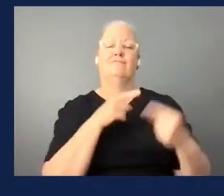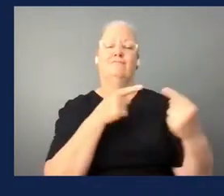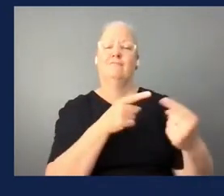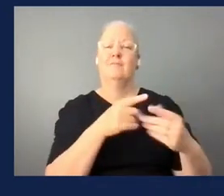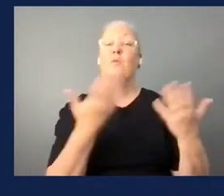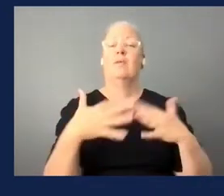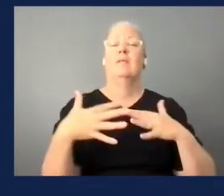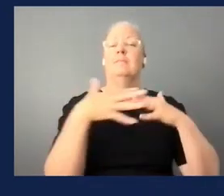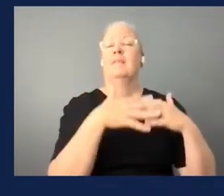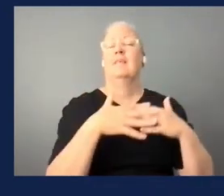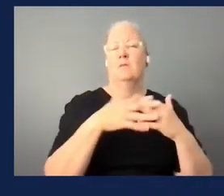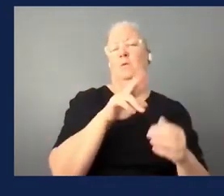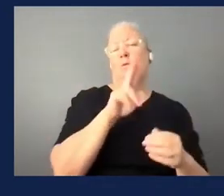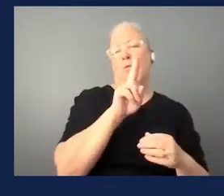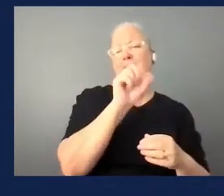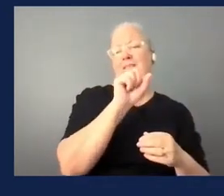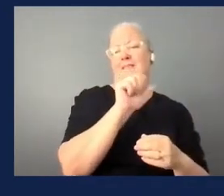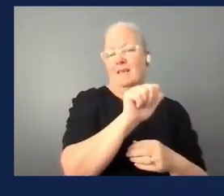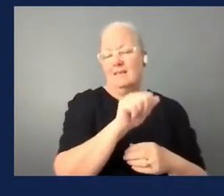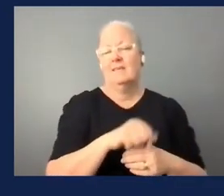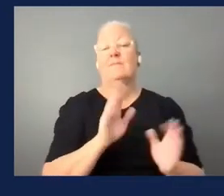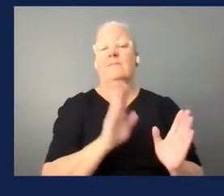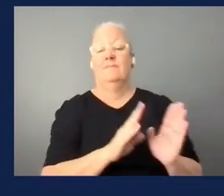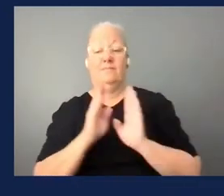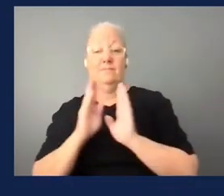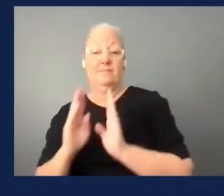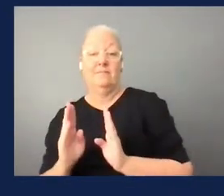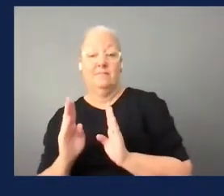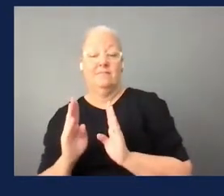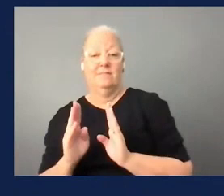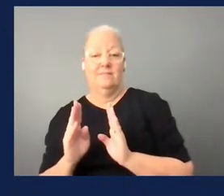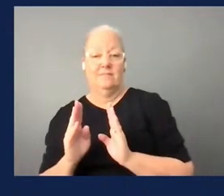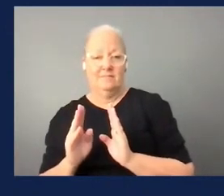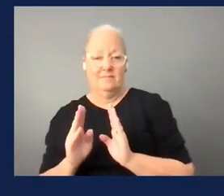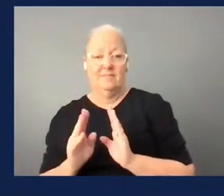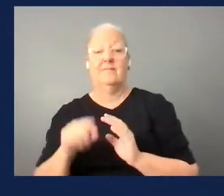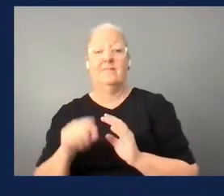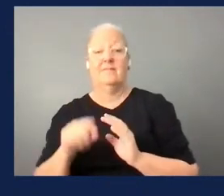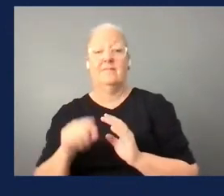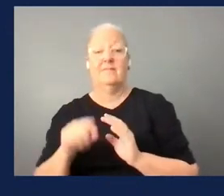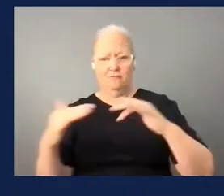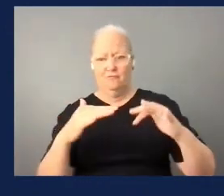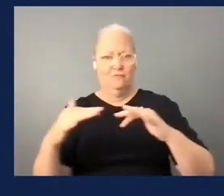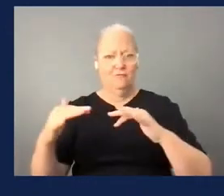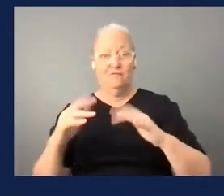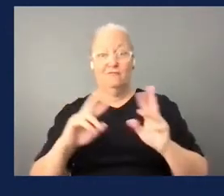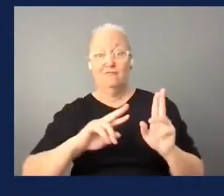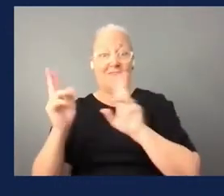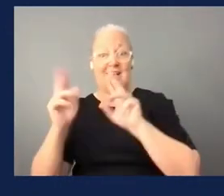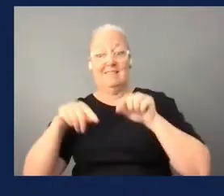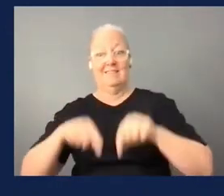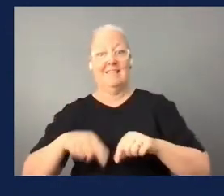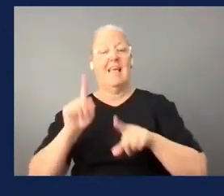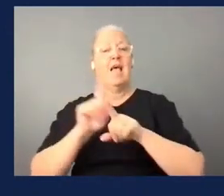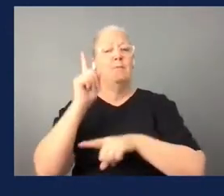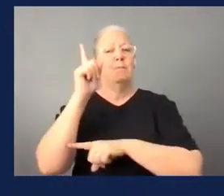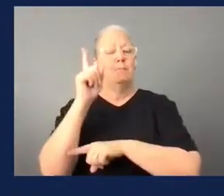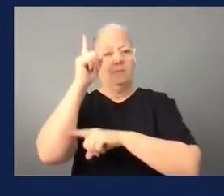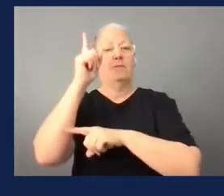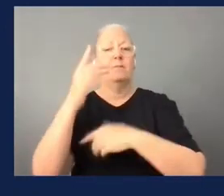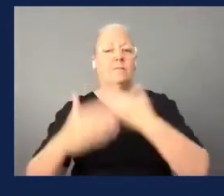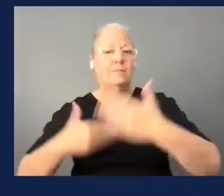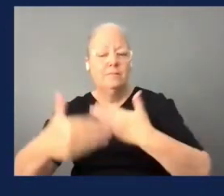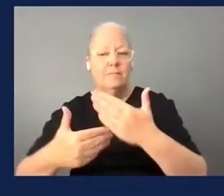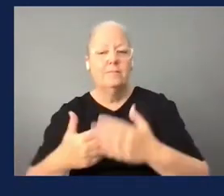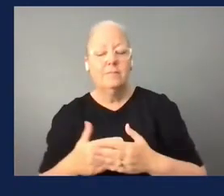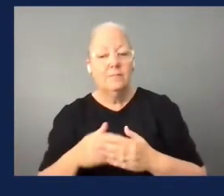Down at the center, we see the ground being ready for the final. And down at the right, we see the Dutch